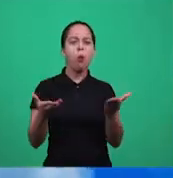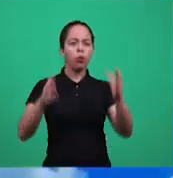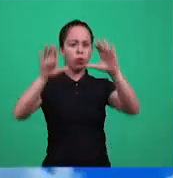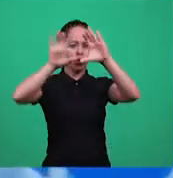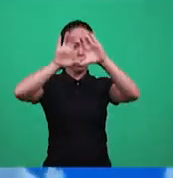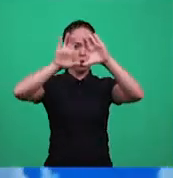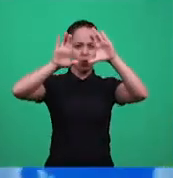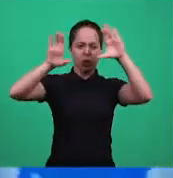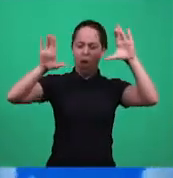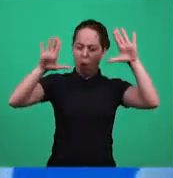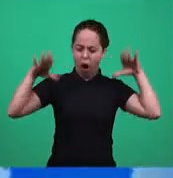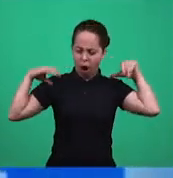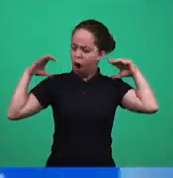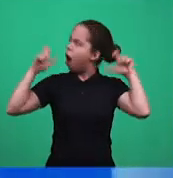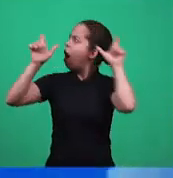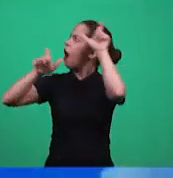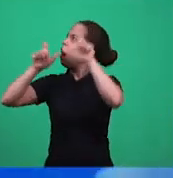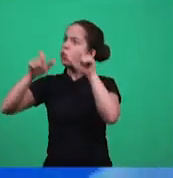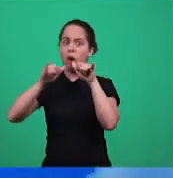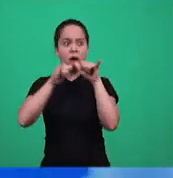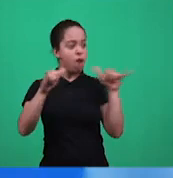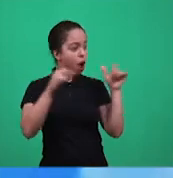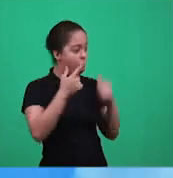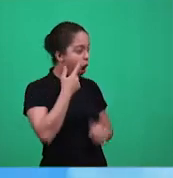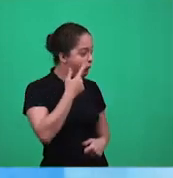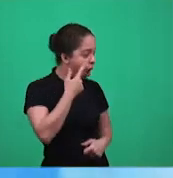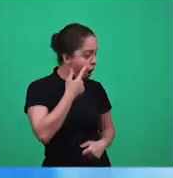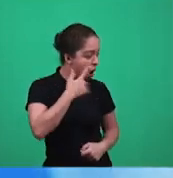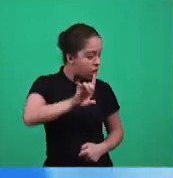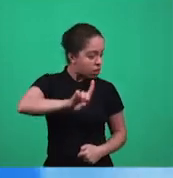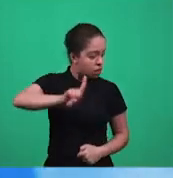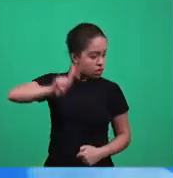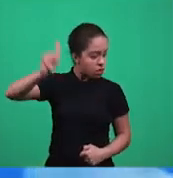The heavens declare the glory